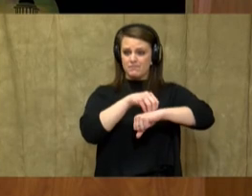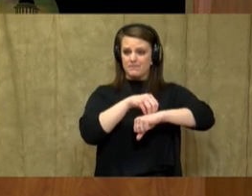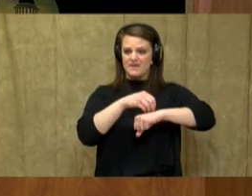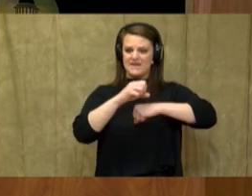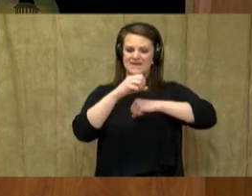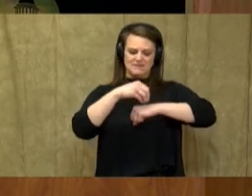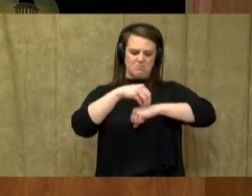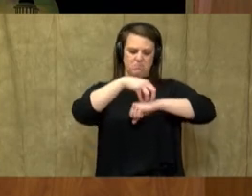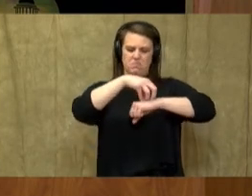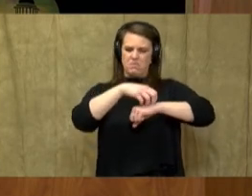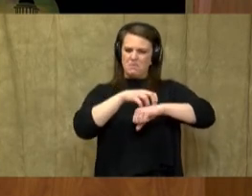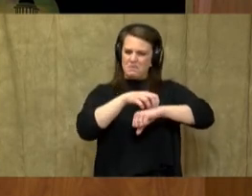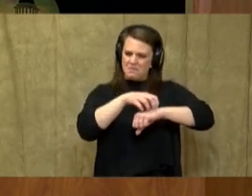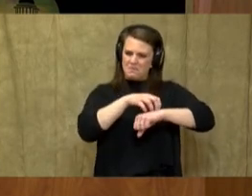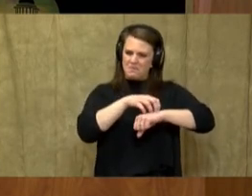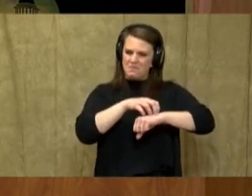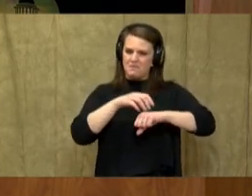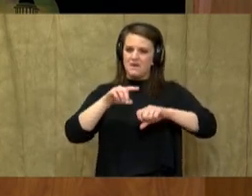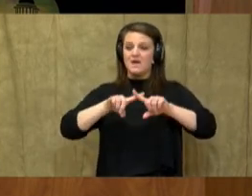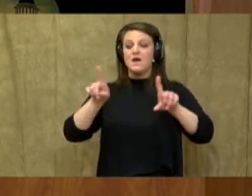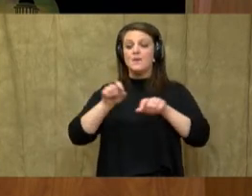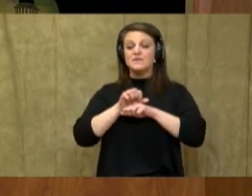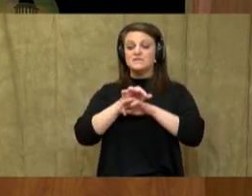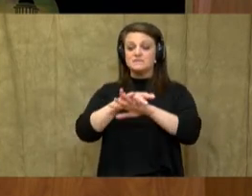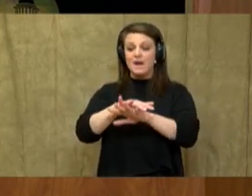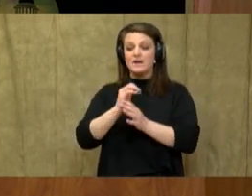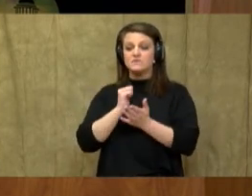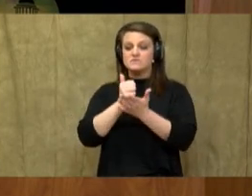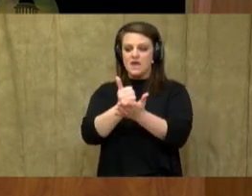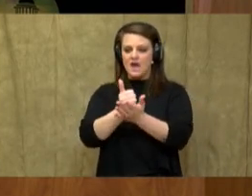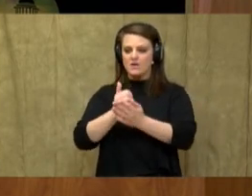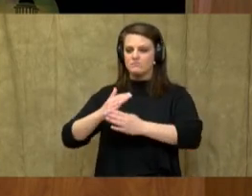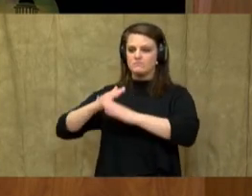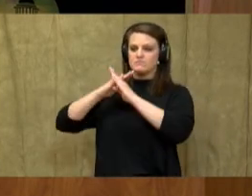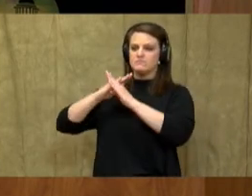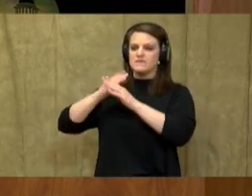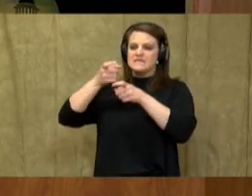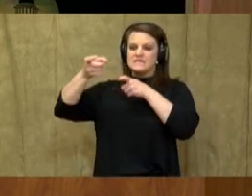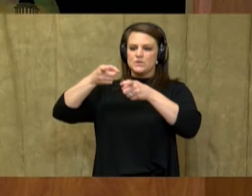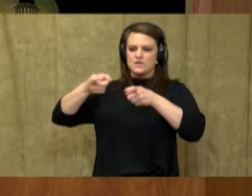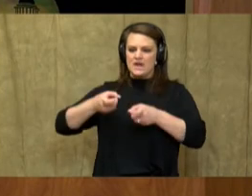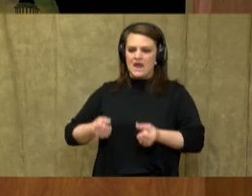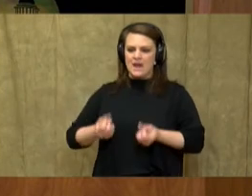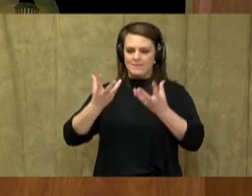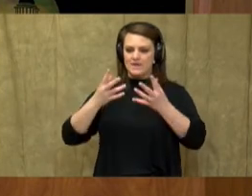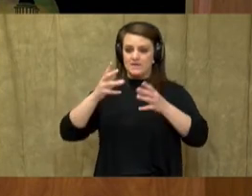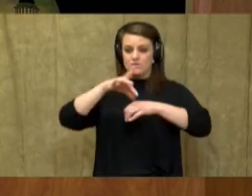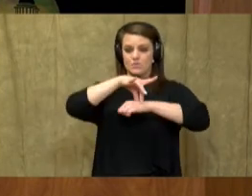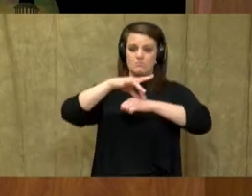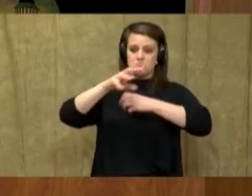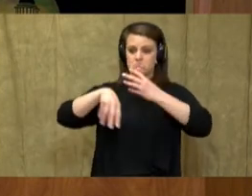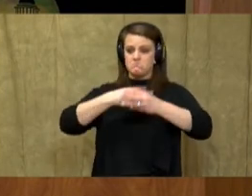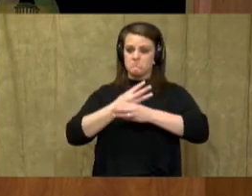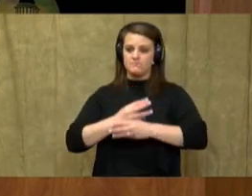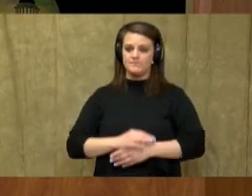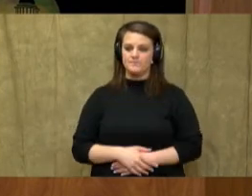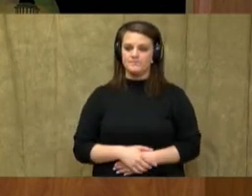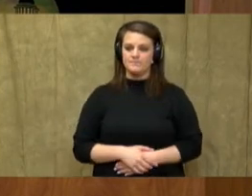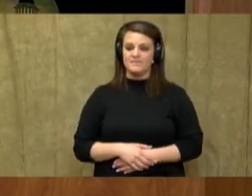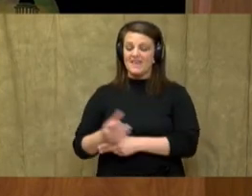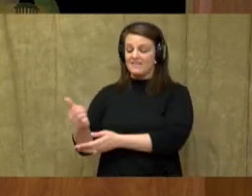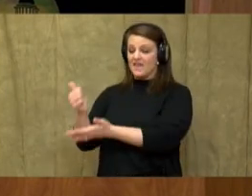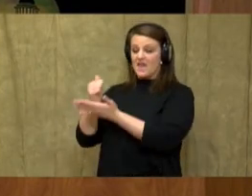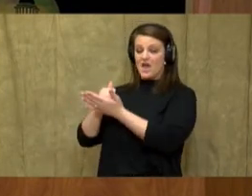diseases. Luckily, the spiders help to keep the mosquito population in check. Spiders help to keep my